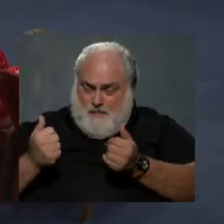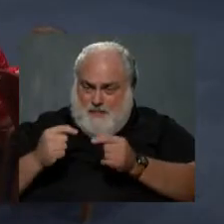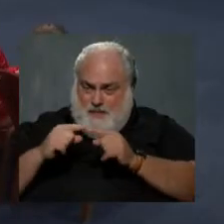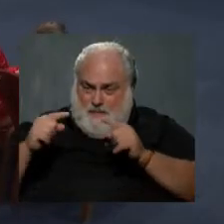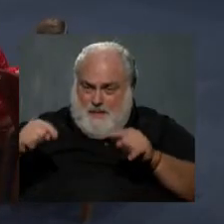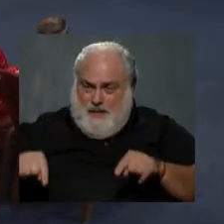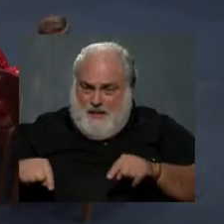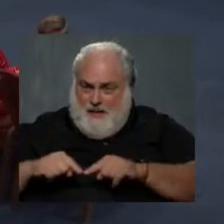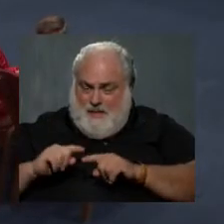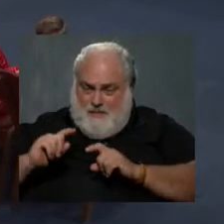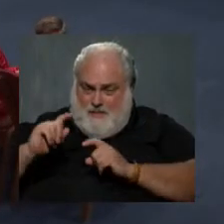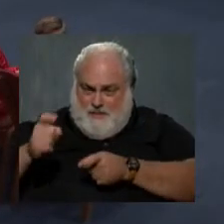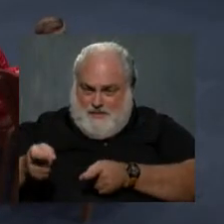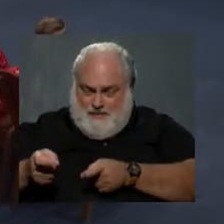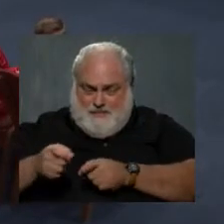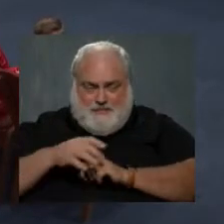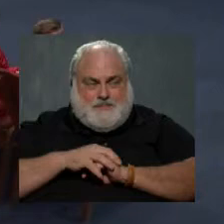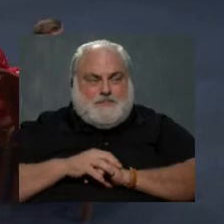plaque.